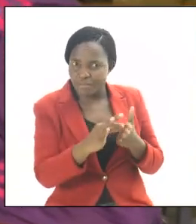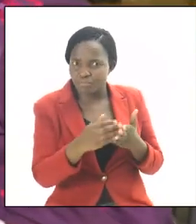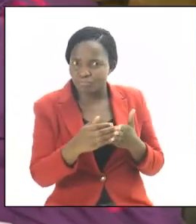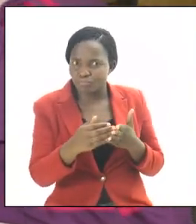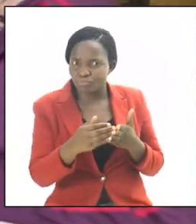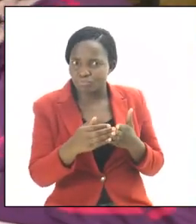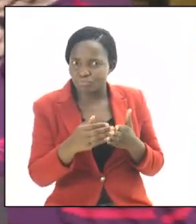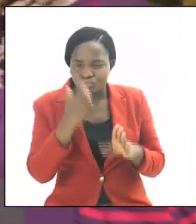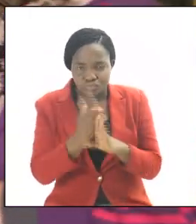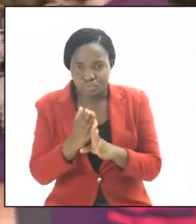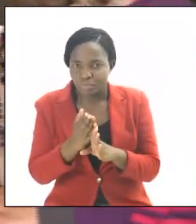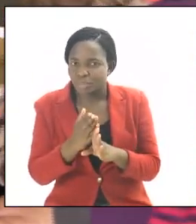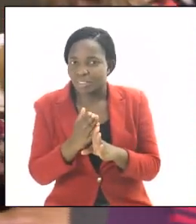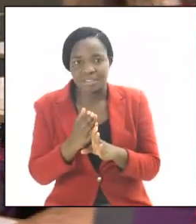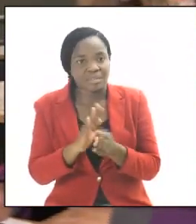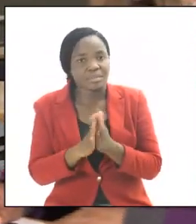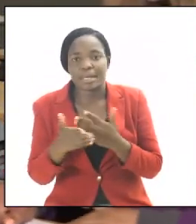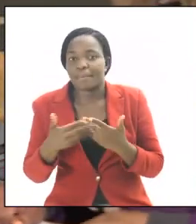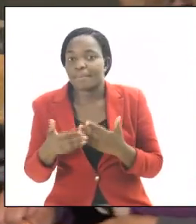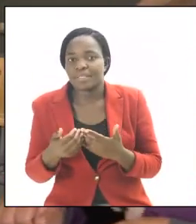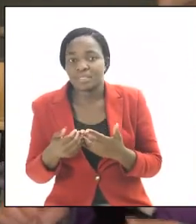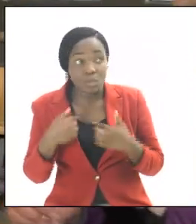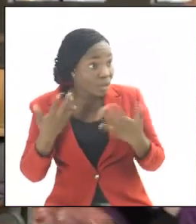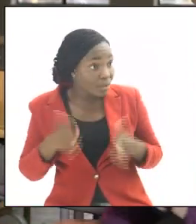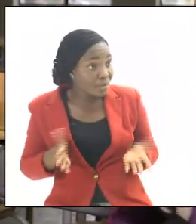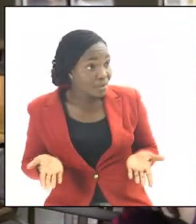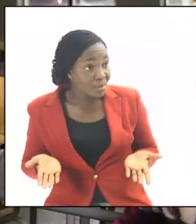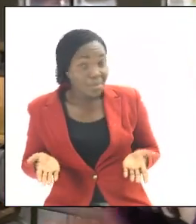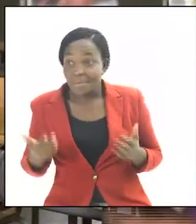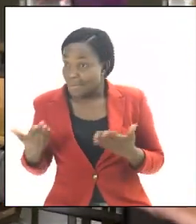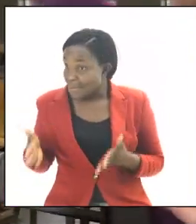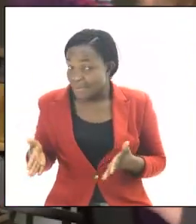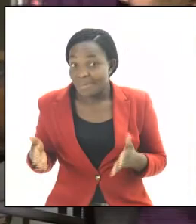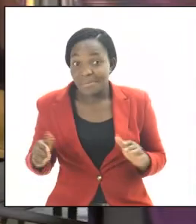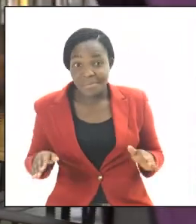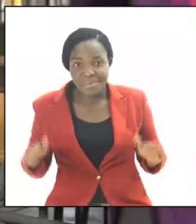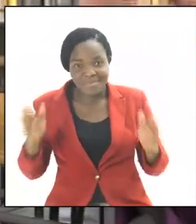put the numbers in, isn't it? You mean we're done? We're done?